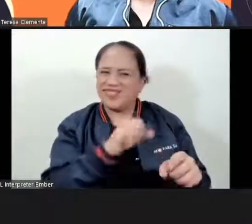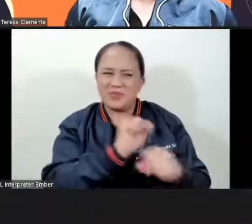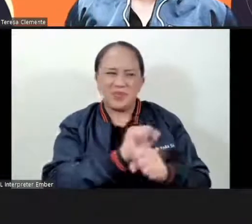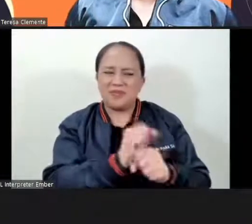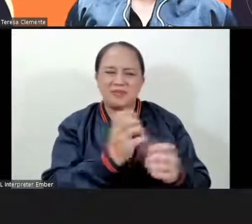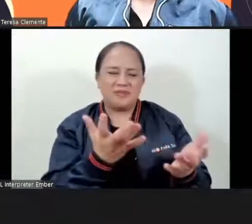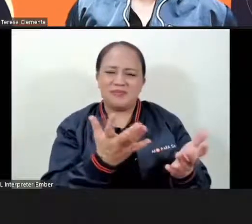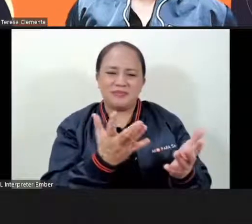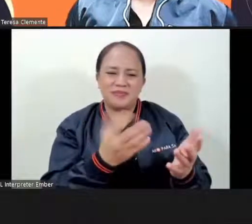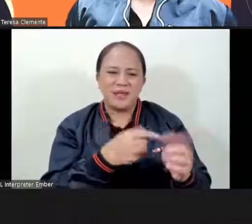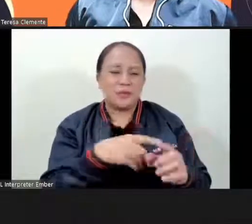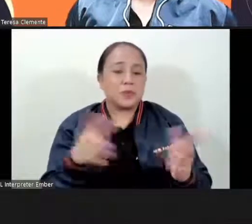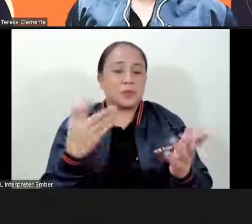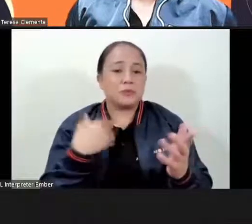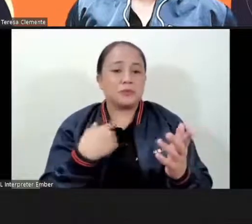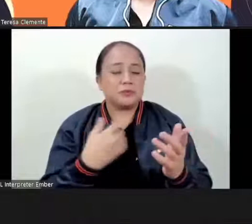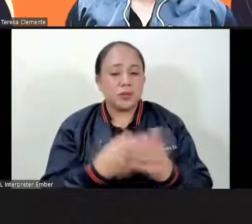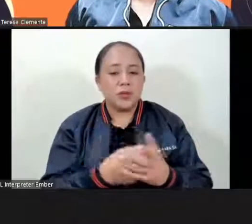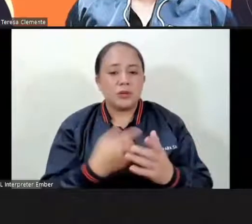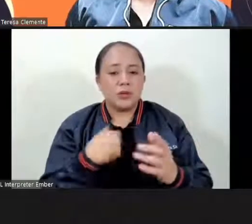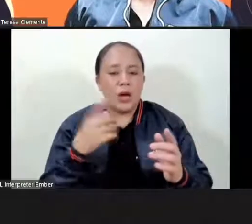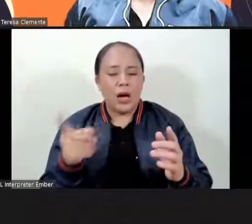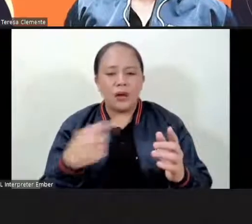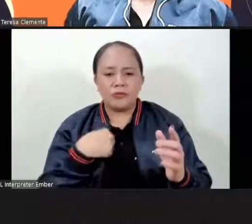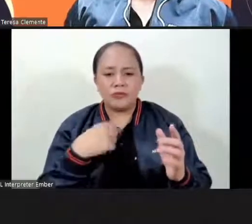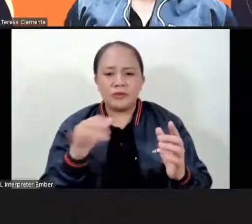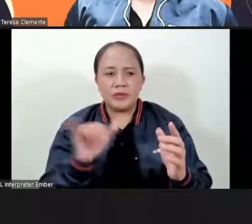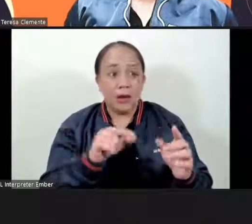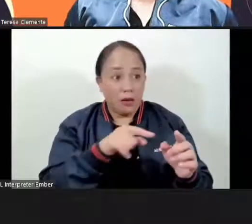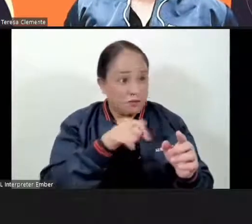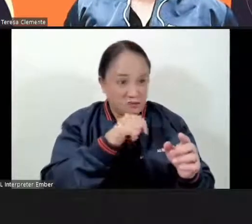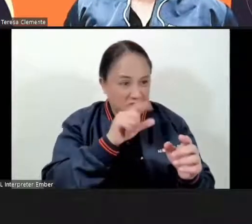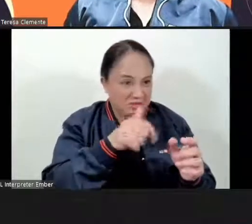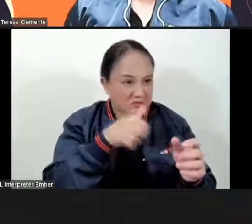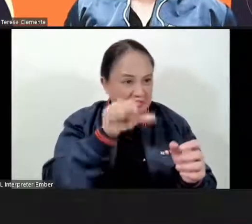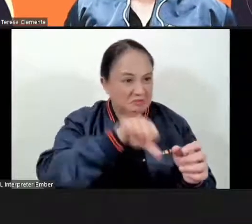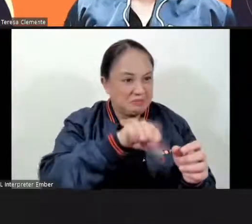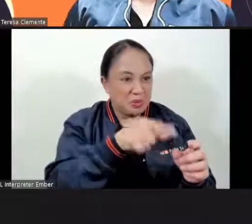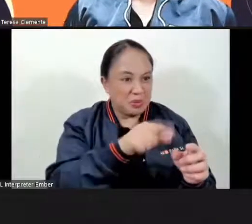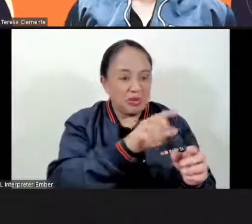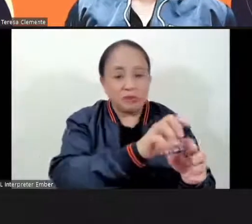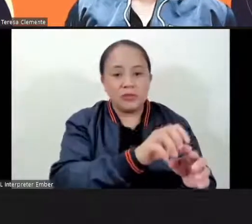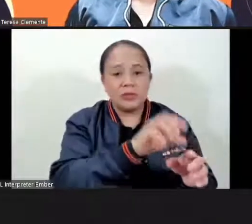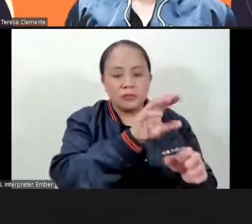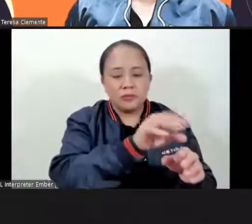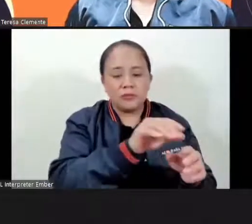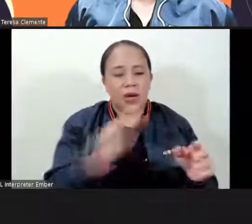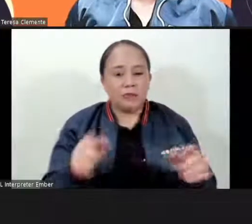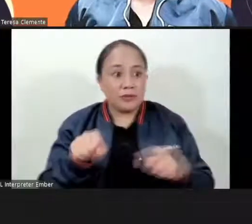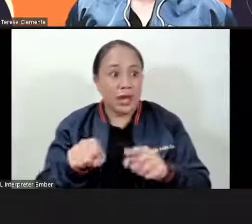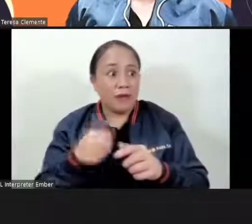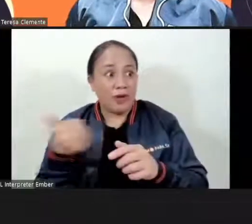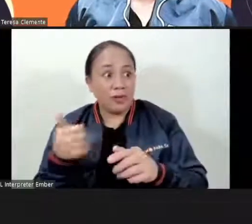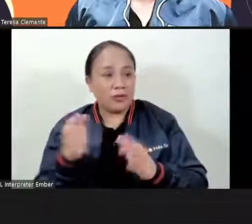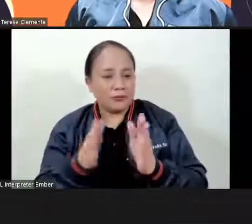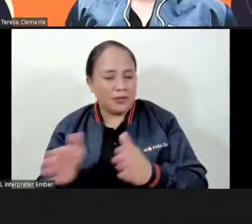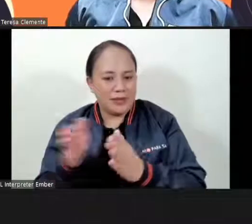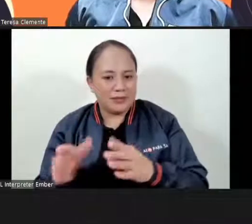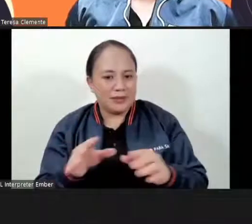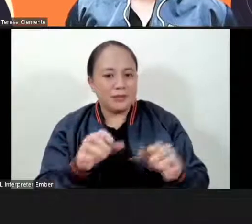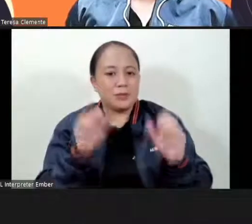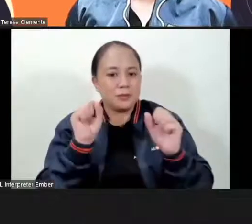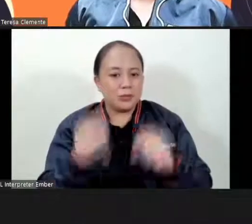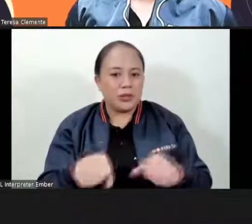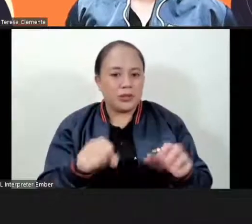So meron ka na kagad antabay na plano for a